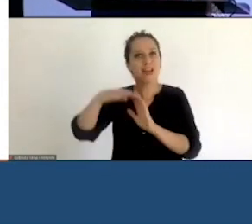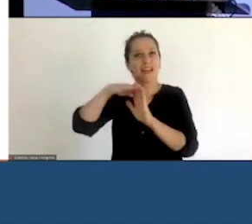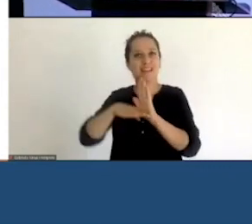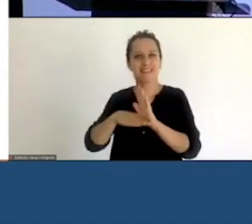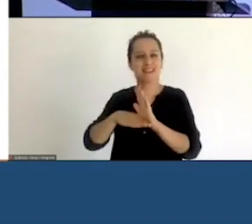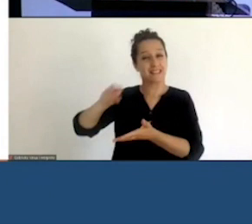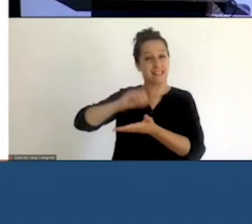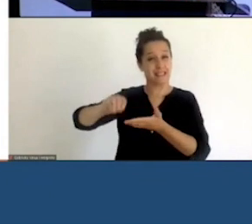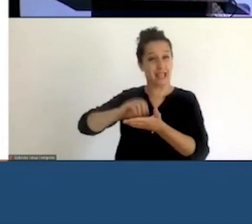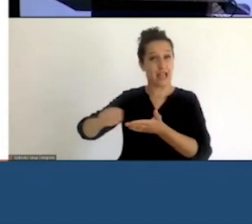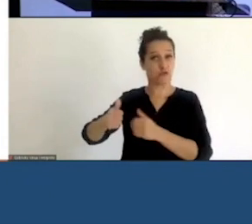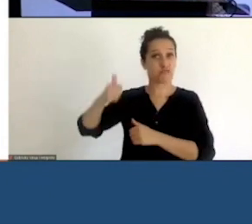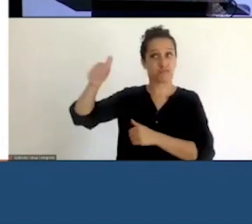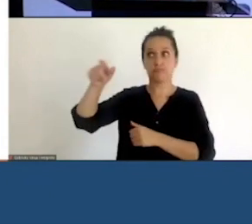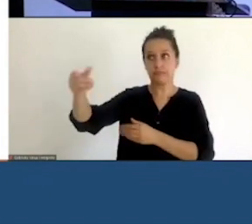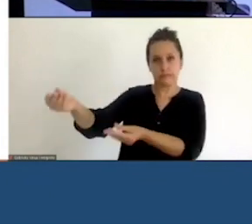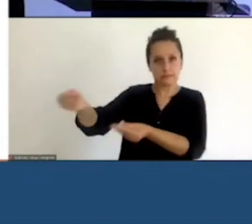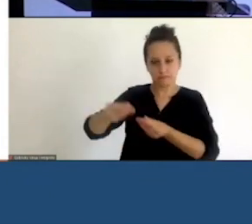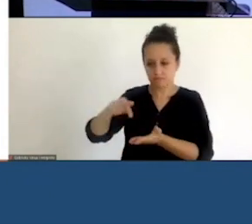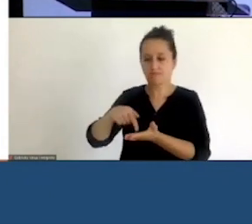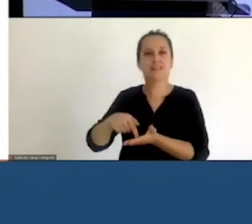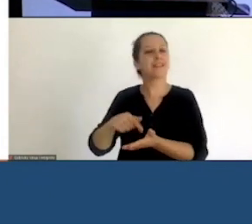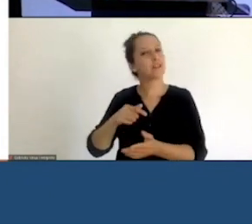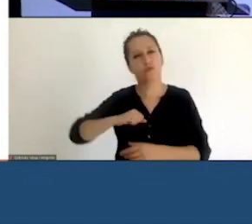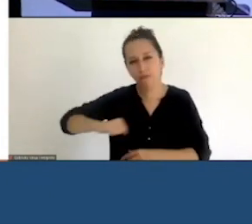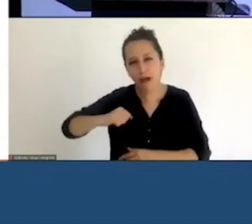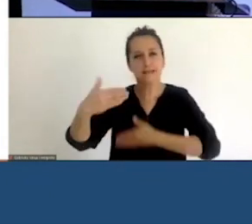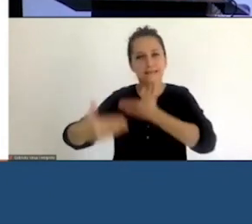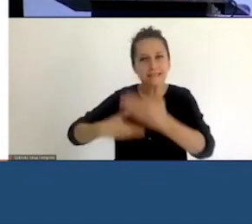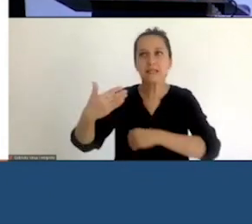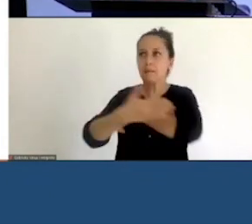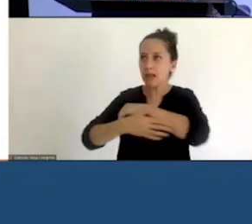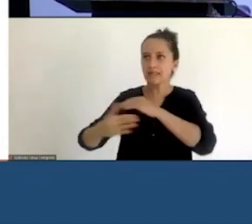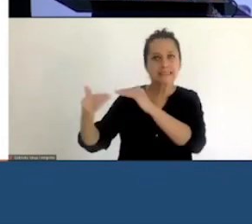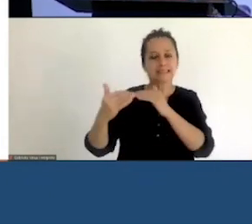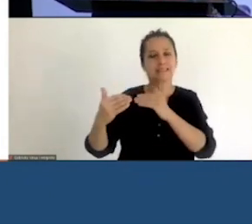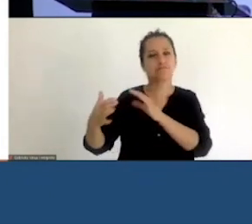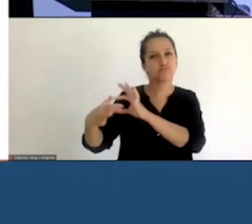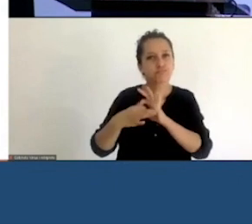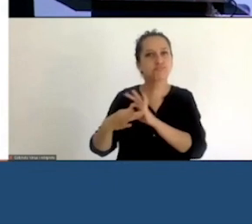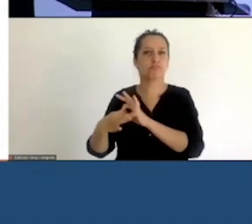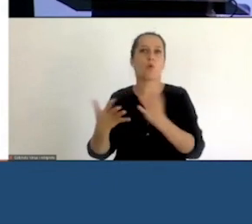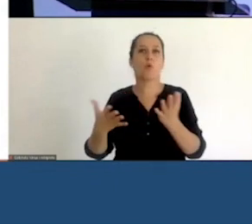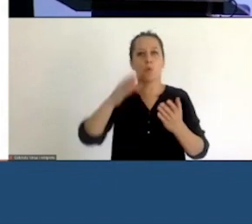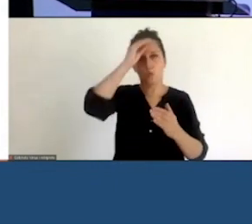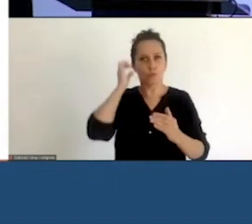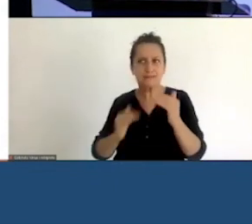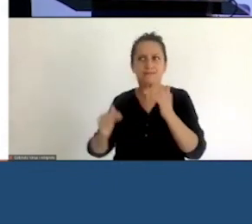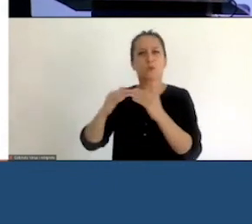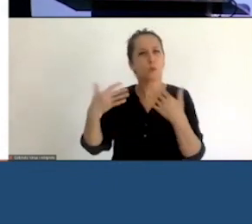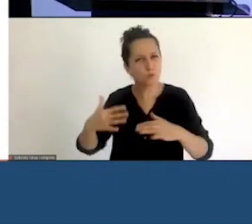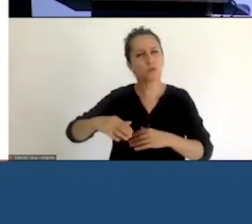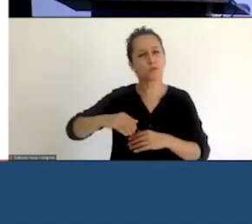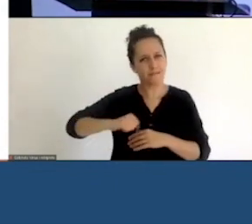General also refers to the urgency of multilateralism, the urgency of gender equality. And that's why, dear friends,